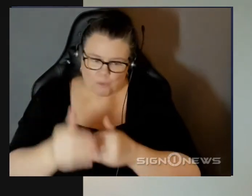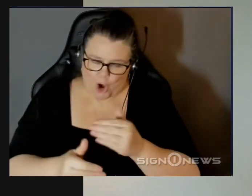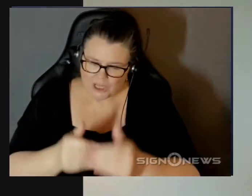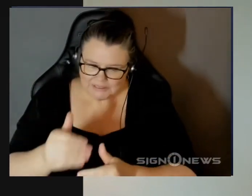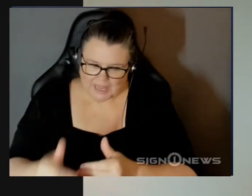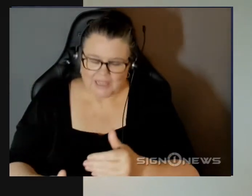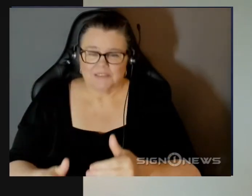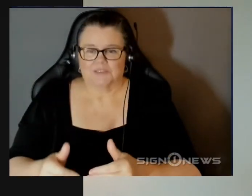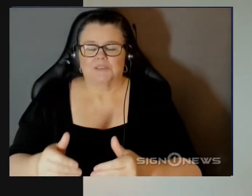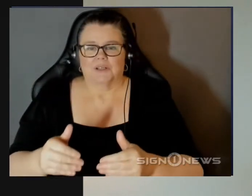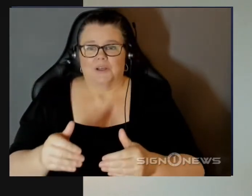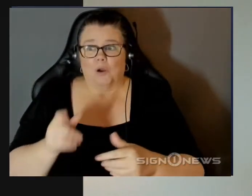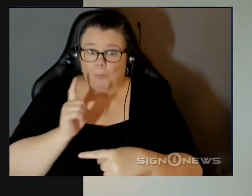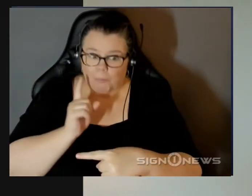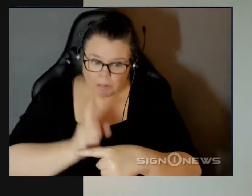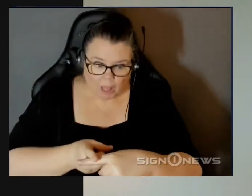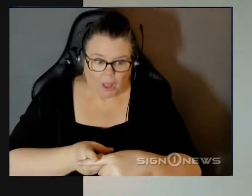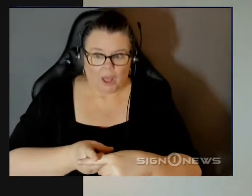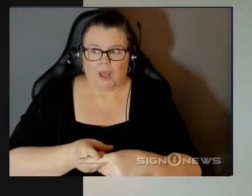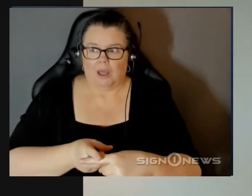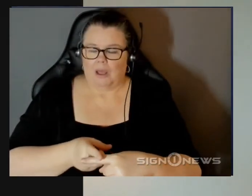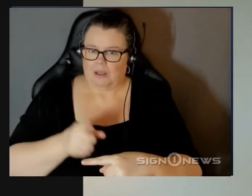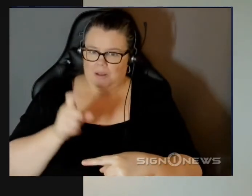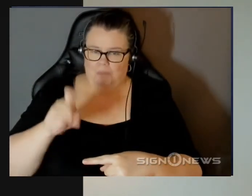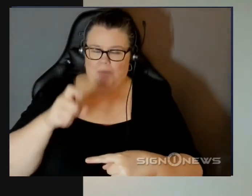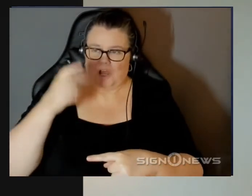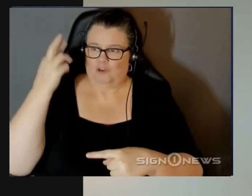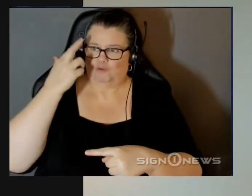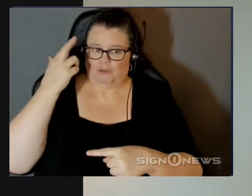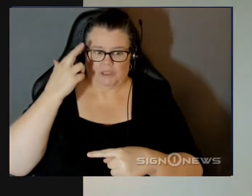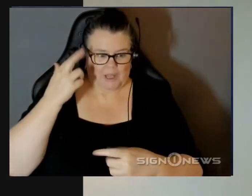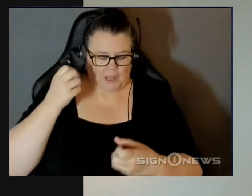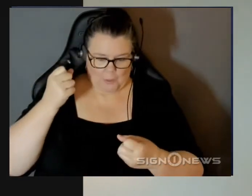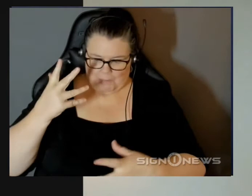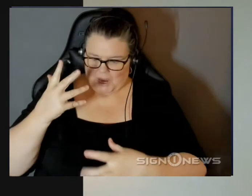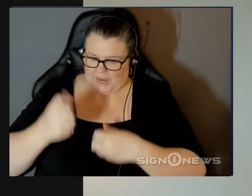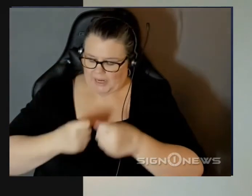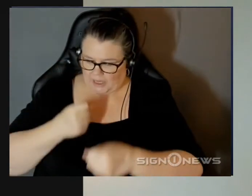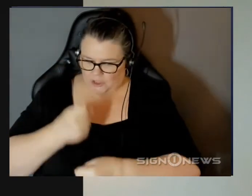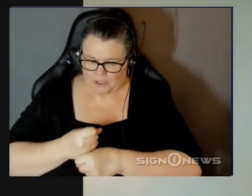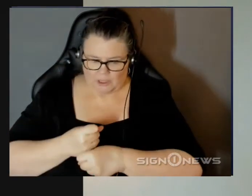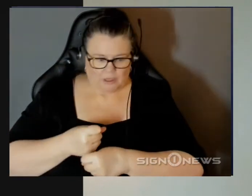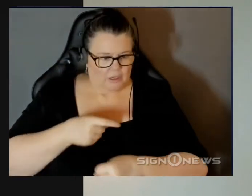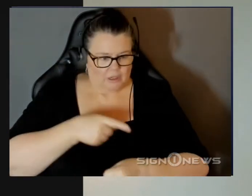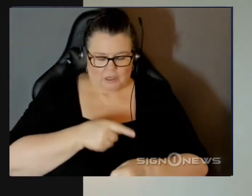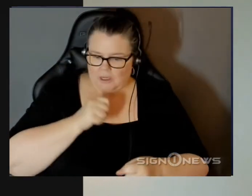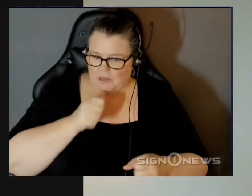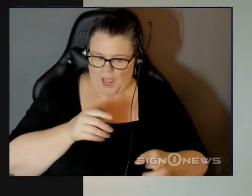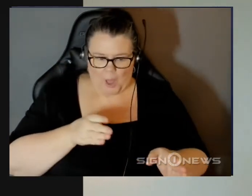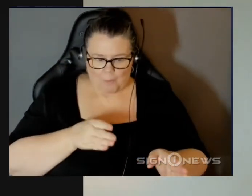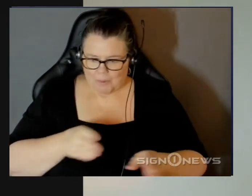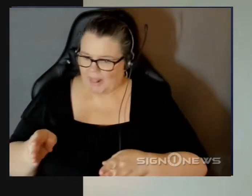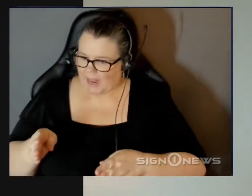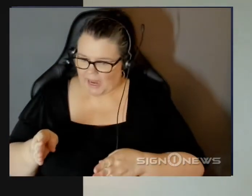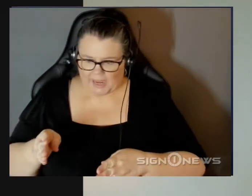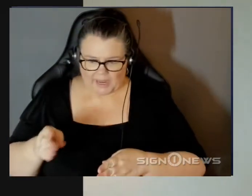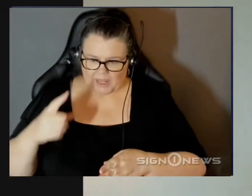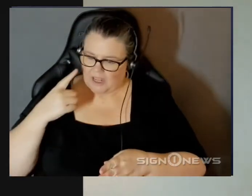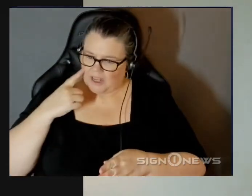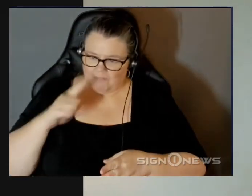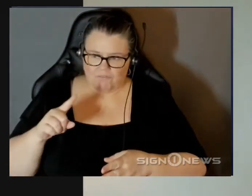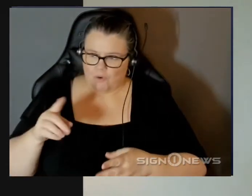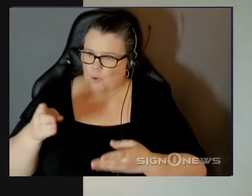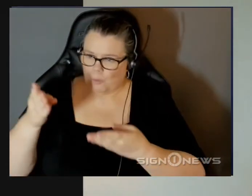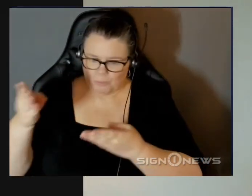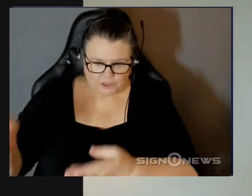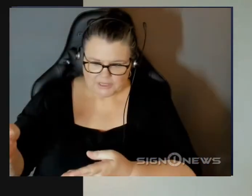for all the years where they weren't necessarily planning to petition for guardianship restoration, but were doing the